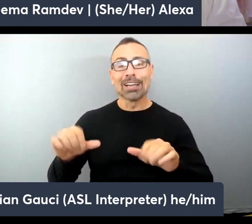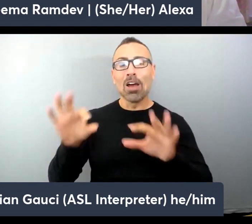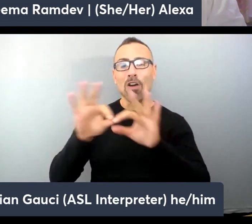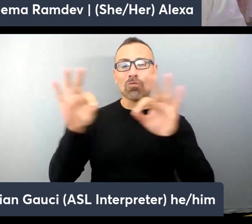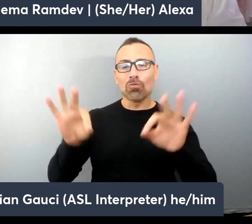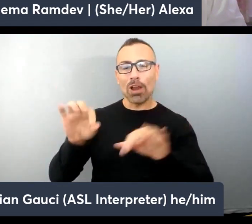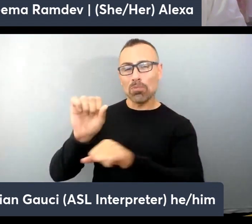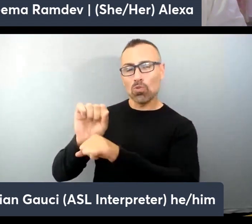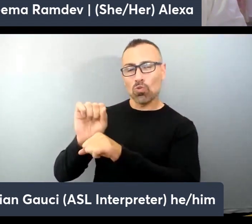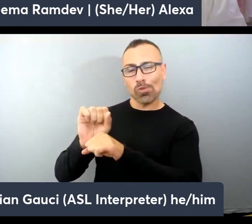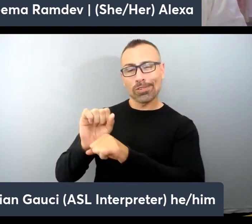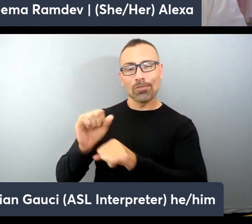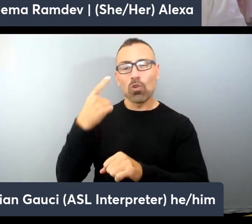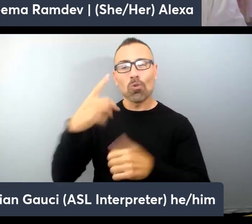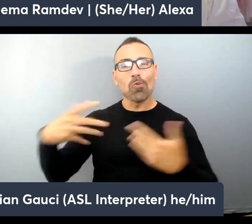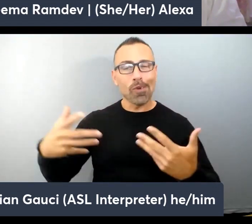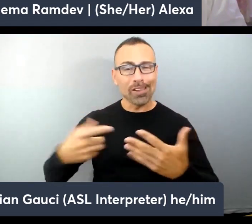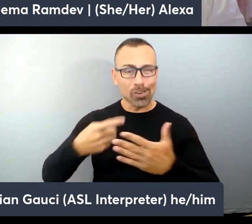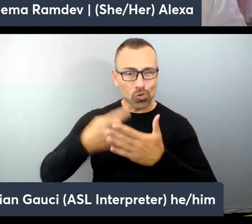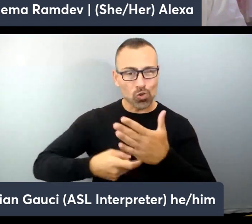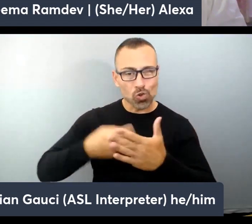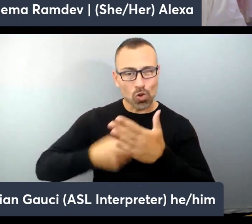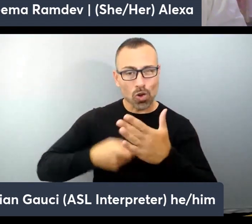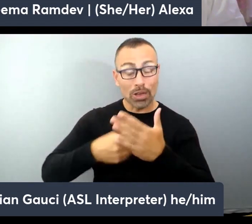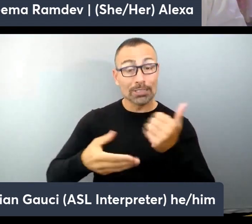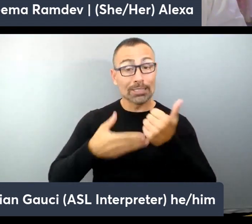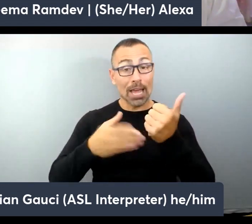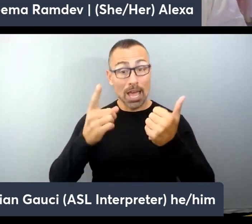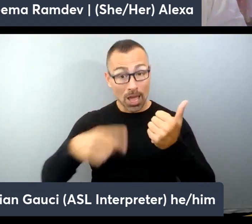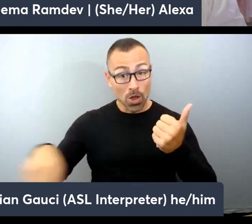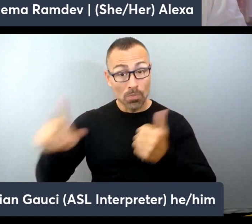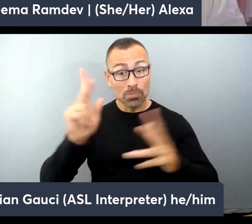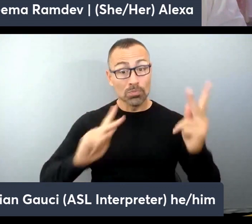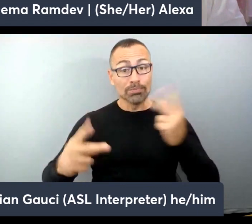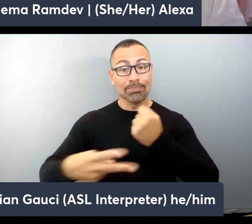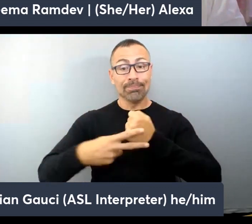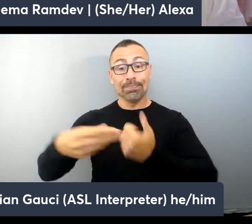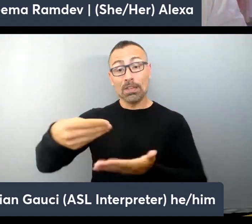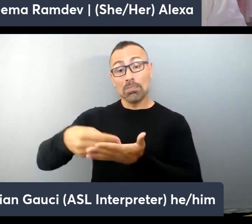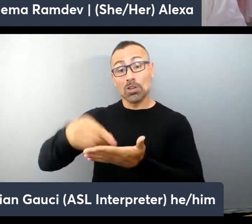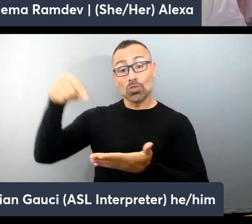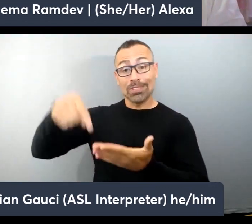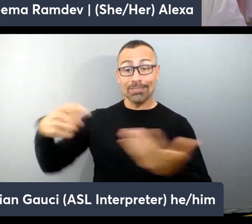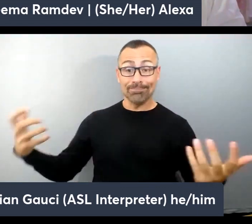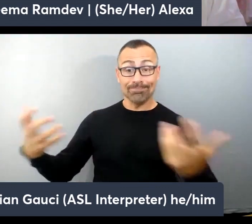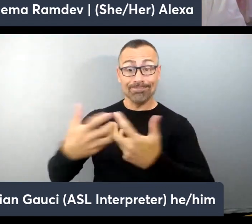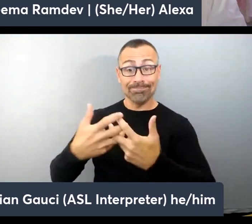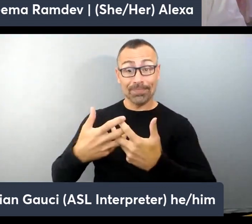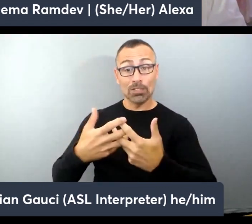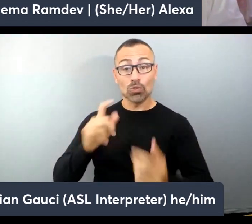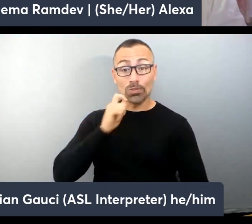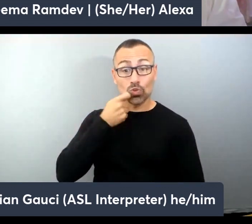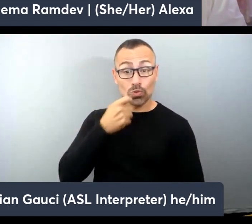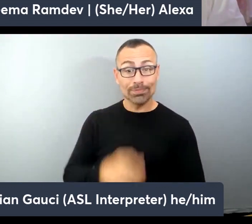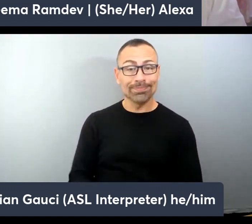helps them align to the cost optimization to help them save. That's really cool. Absolutely.